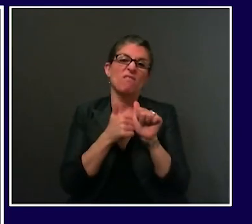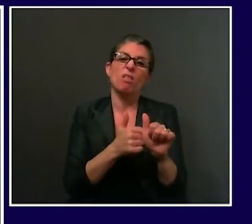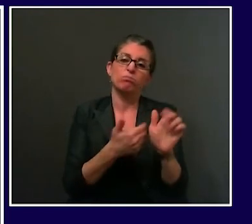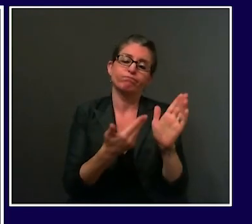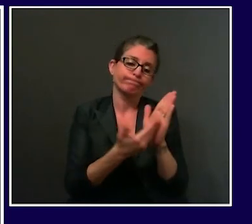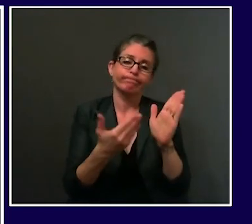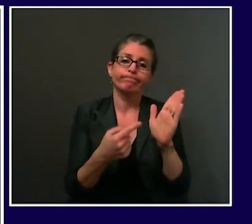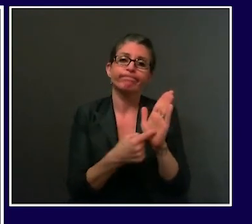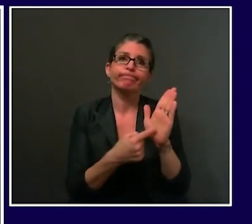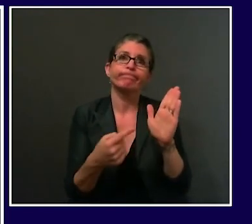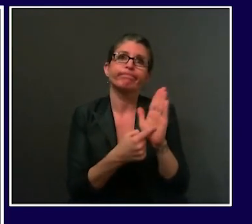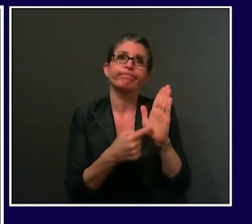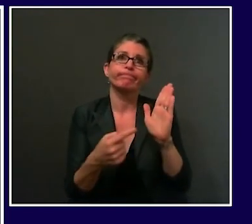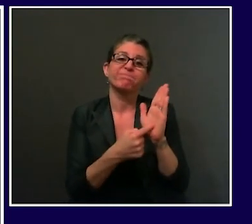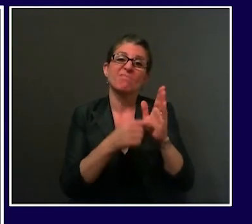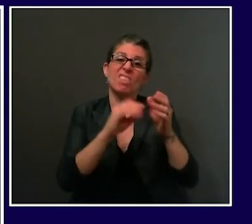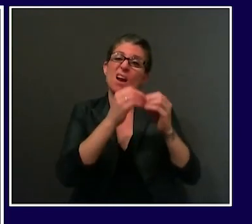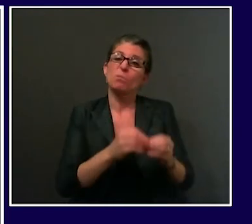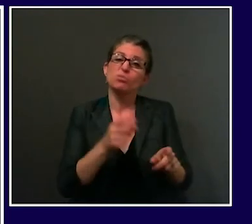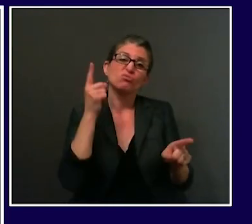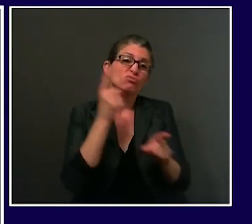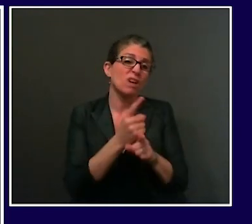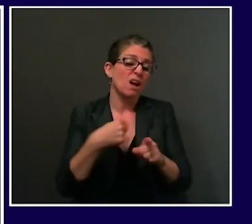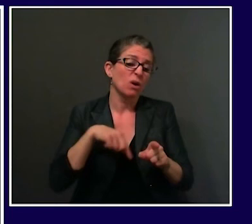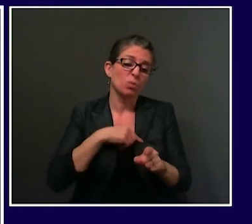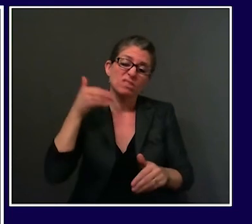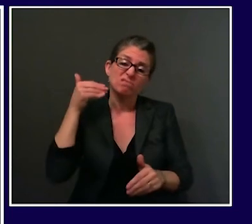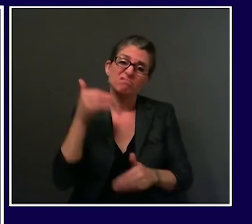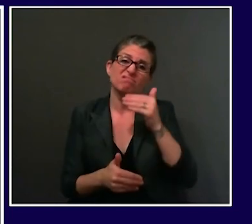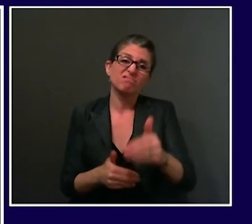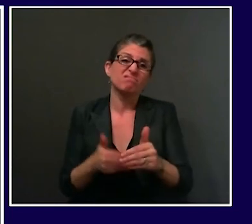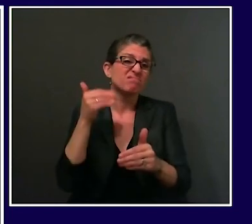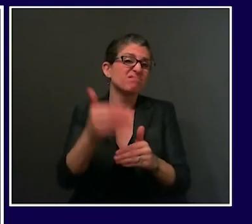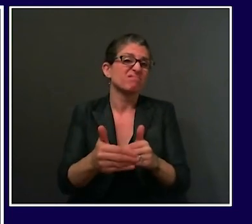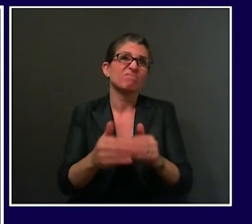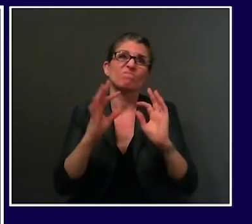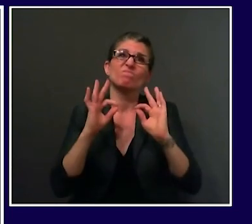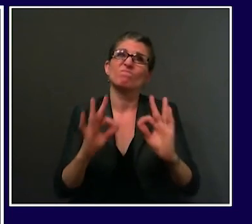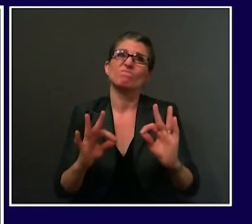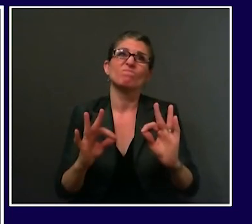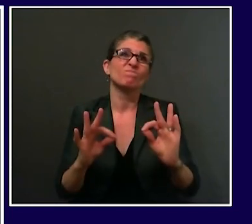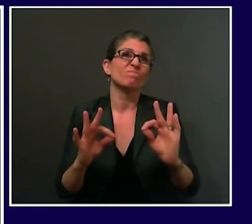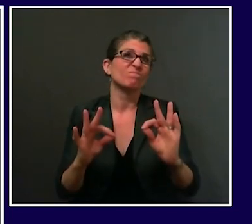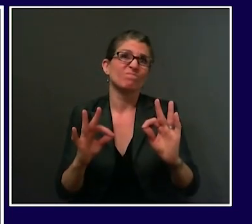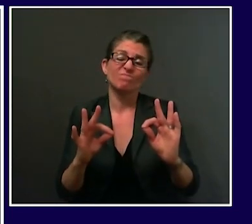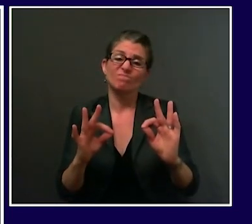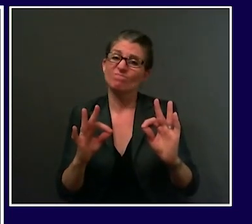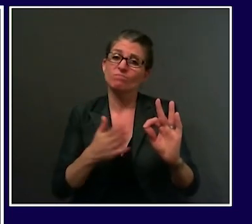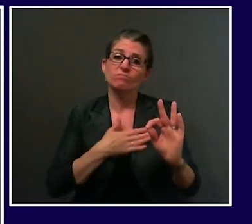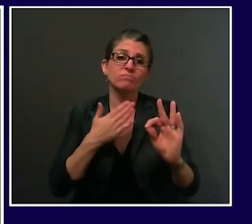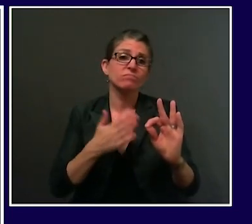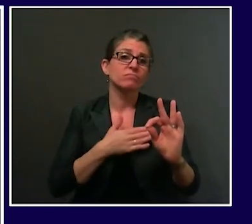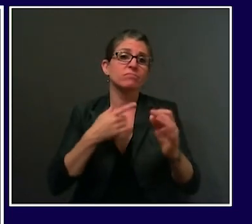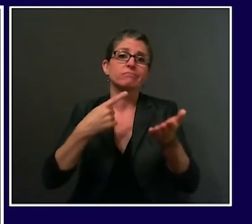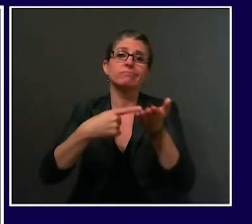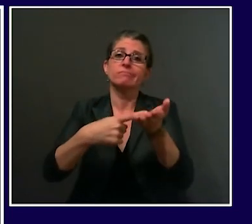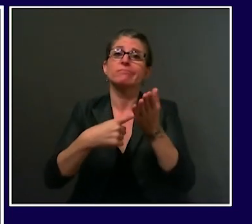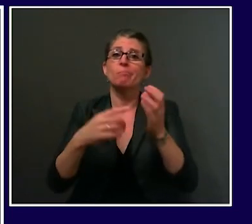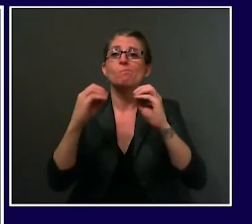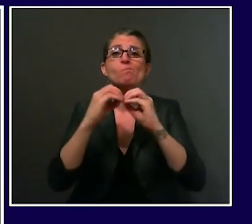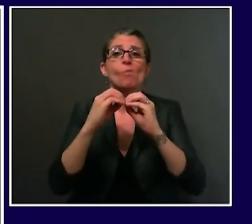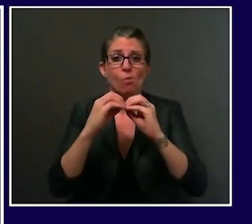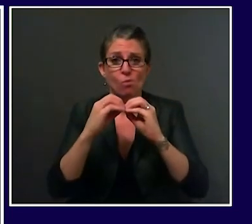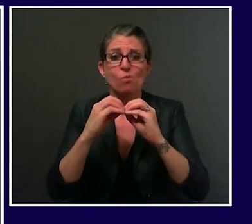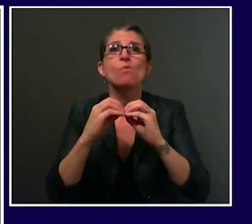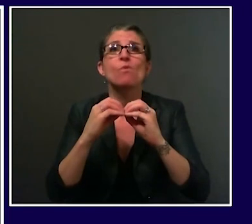take, but happy to discuss it more. But I think the bottom line, candidly, is we are in very,